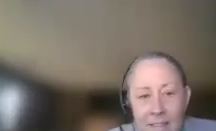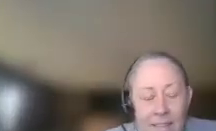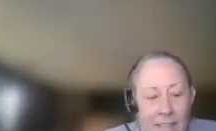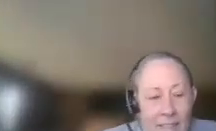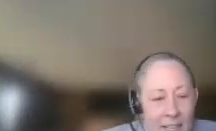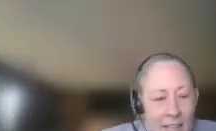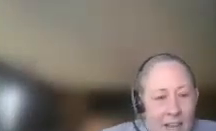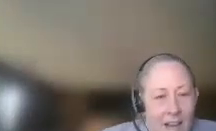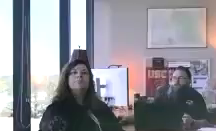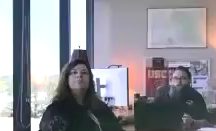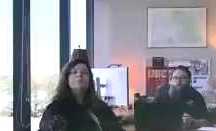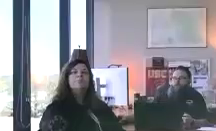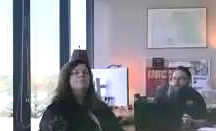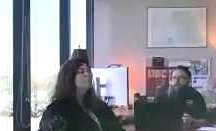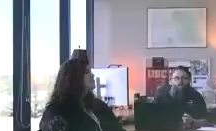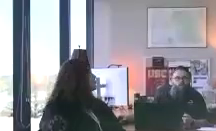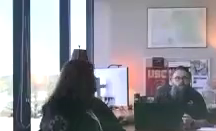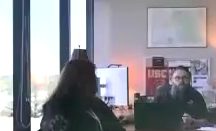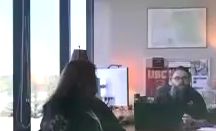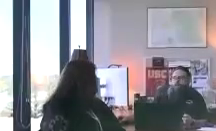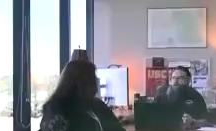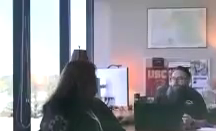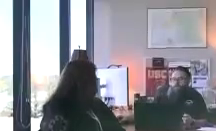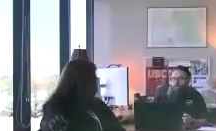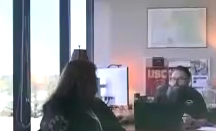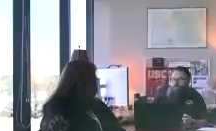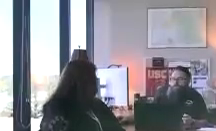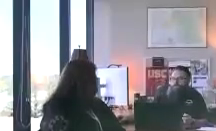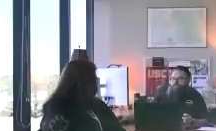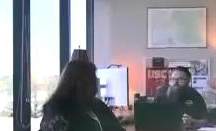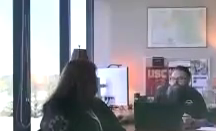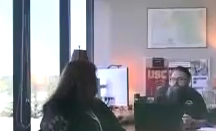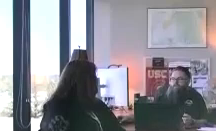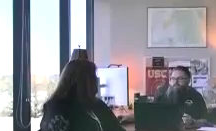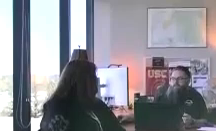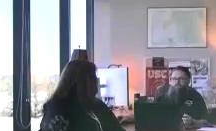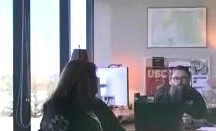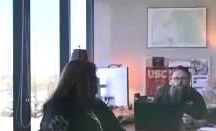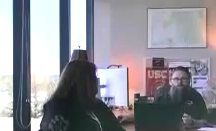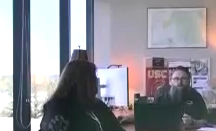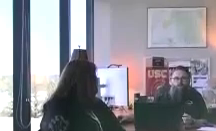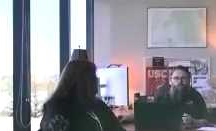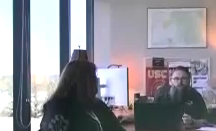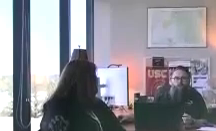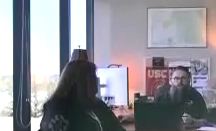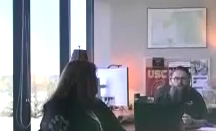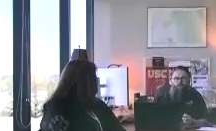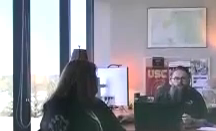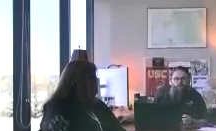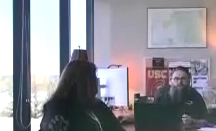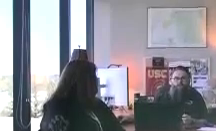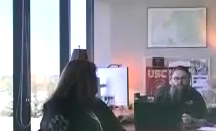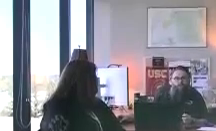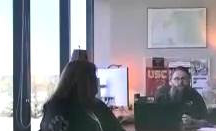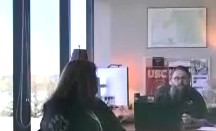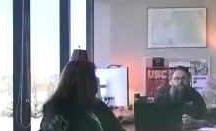Next, And sorry, real next quickly is now. Oh, now Rhonda, we also should note that this is like 2 blocks away from where